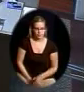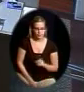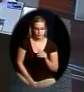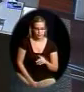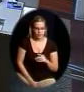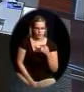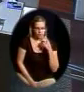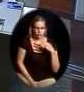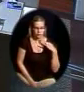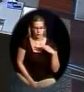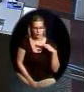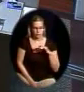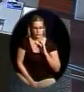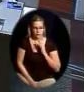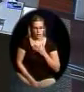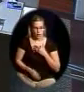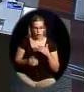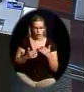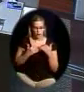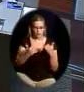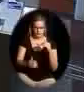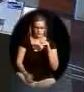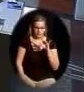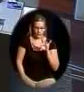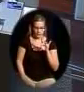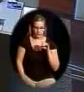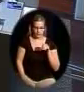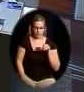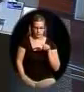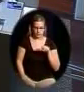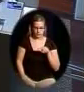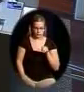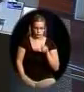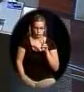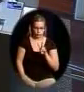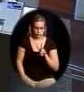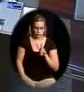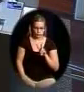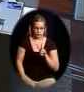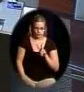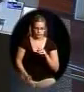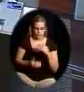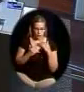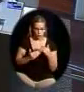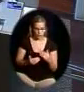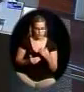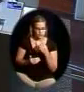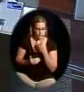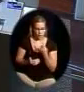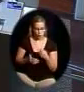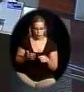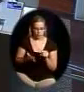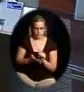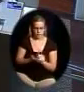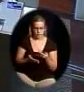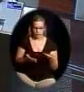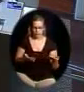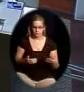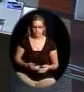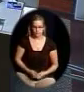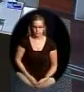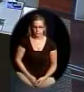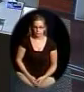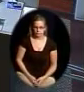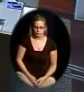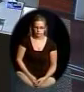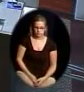Sure. For the benefit of our viewing audience, 8.02, Mr. Churchman, you want to go ahead and reiterate what that action